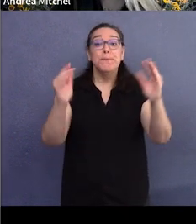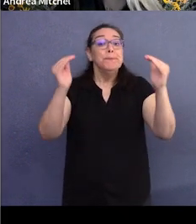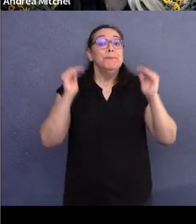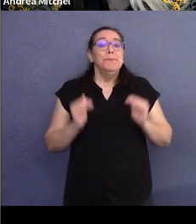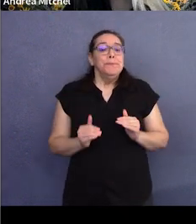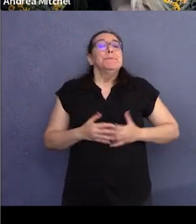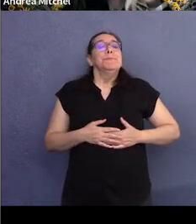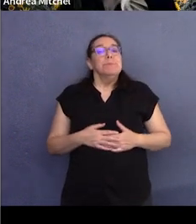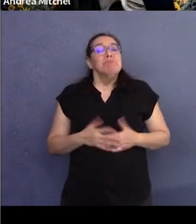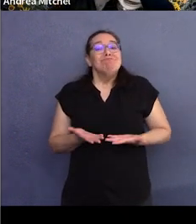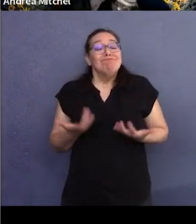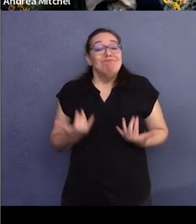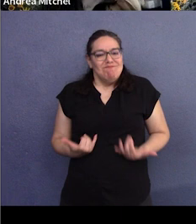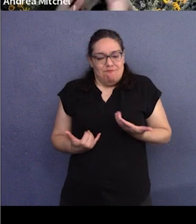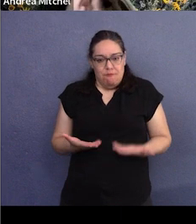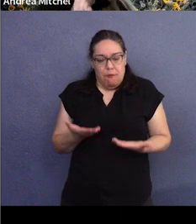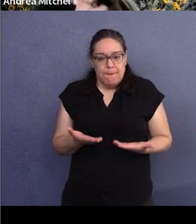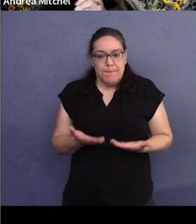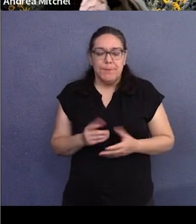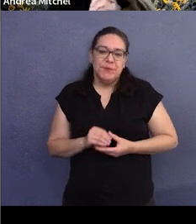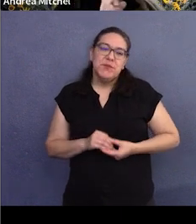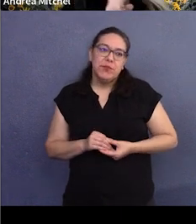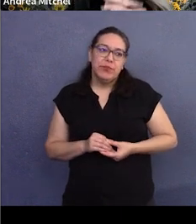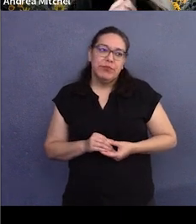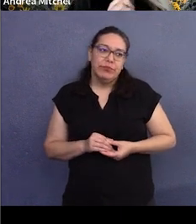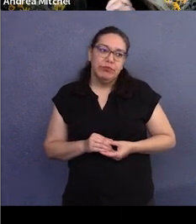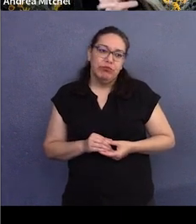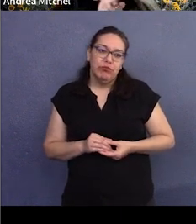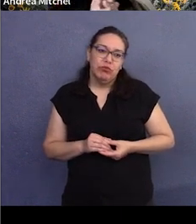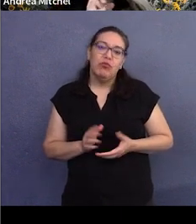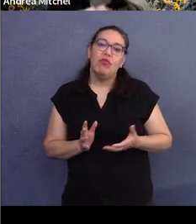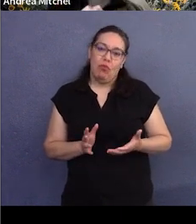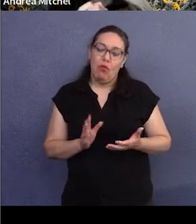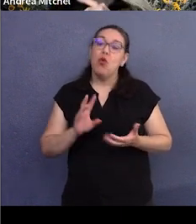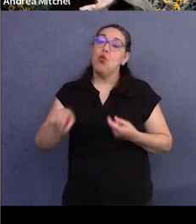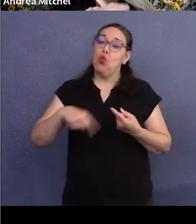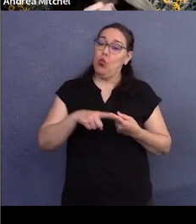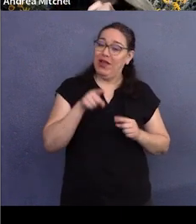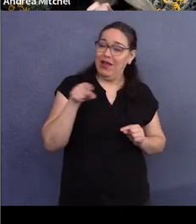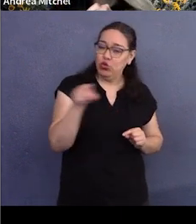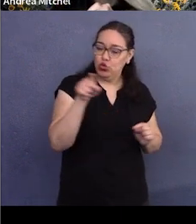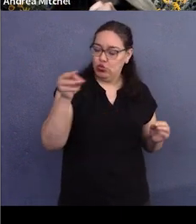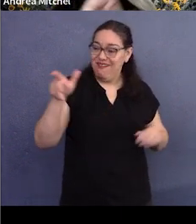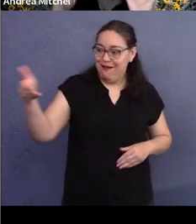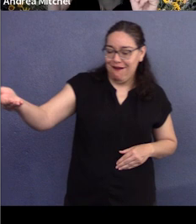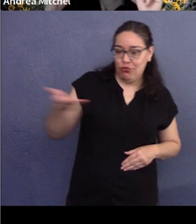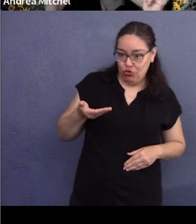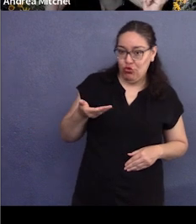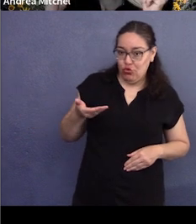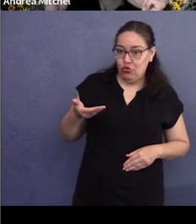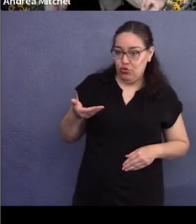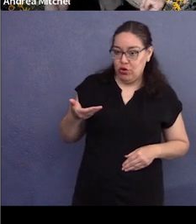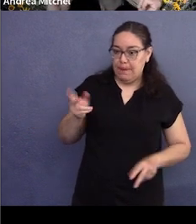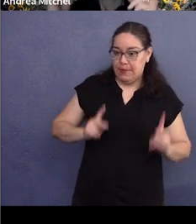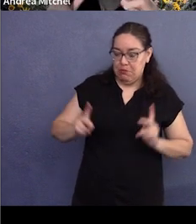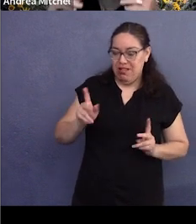so this is where when you're hiring folks, usually when